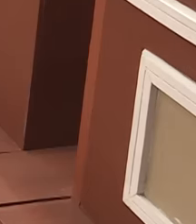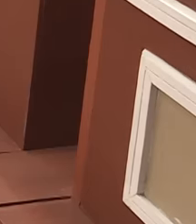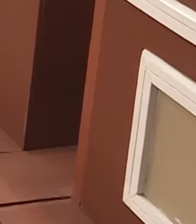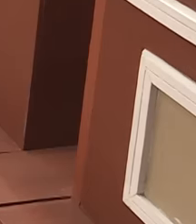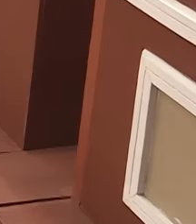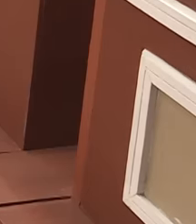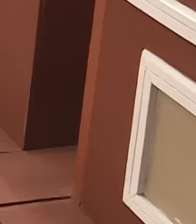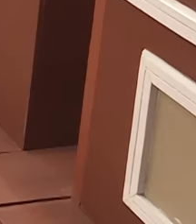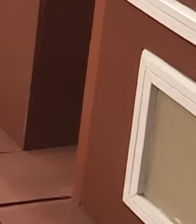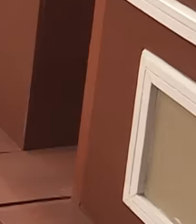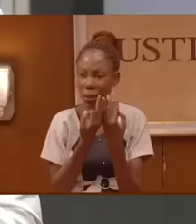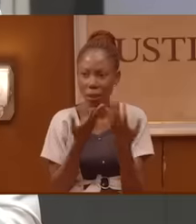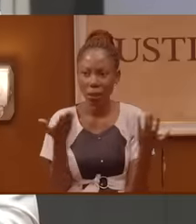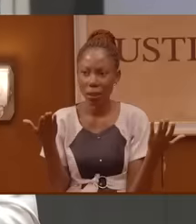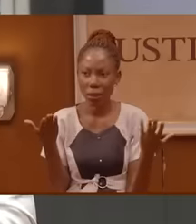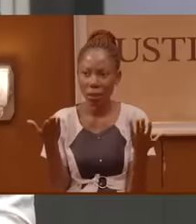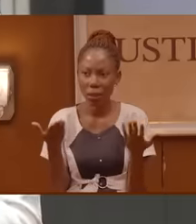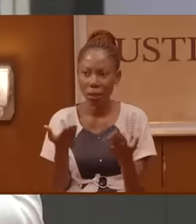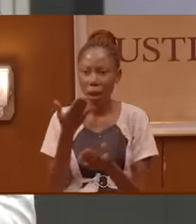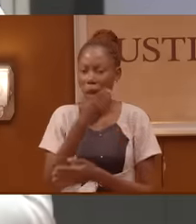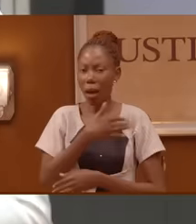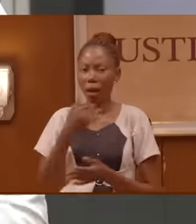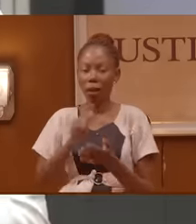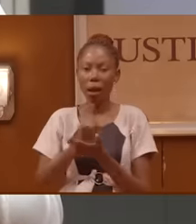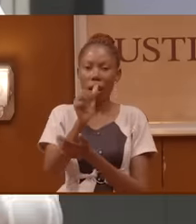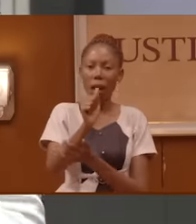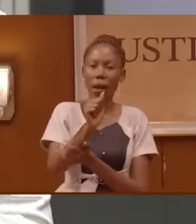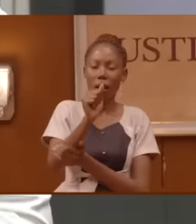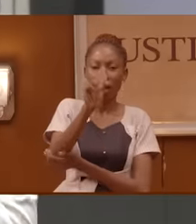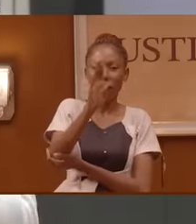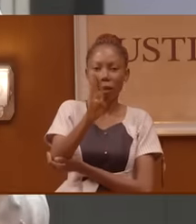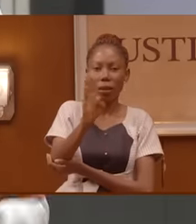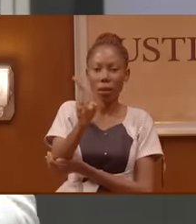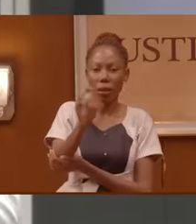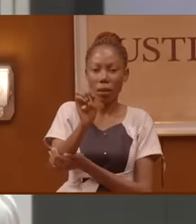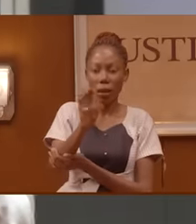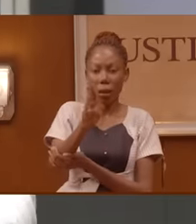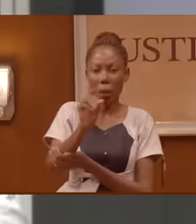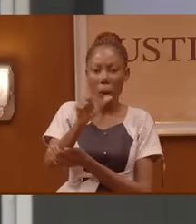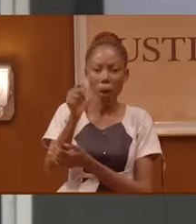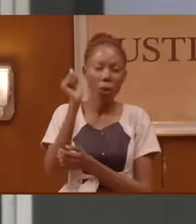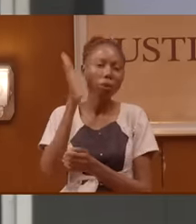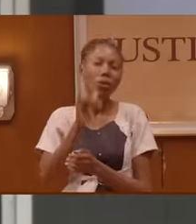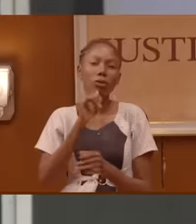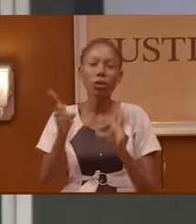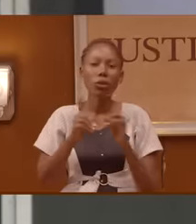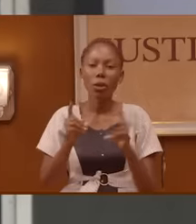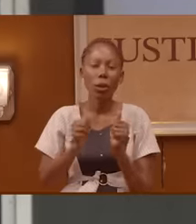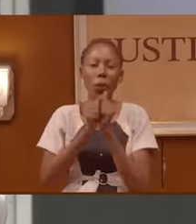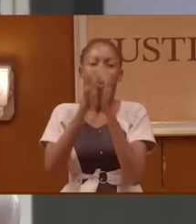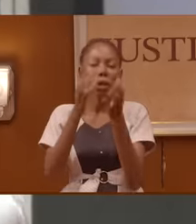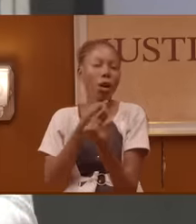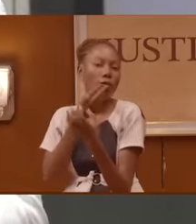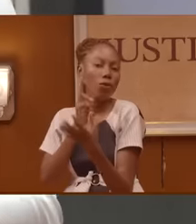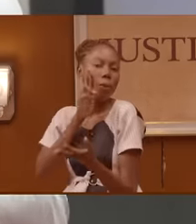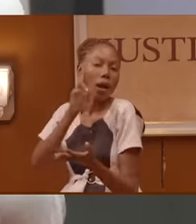together as a family. And this is Debola cannot do anything behind her. I said, no, he doesn't know about it and everything. So he started